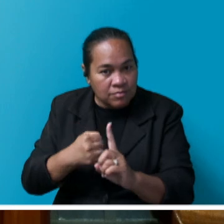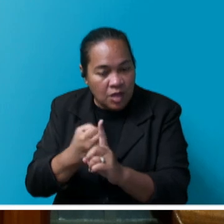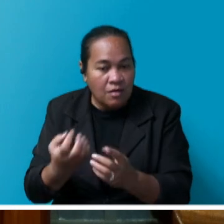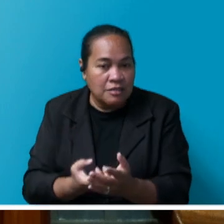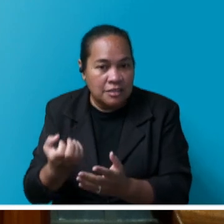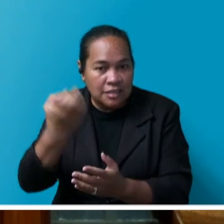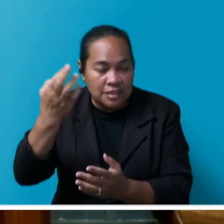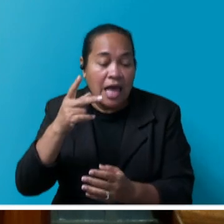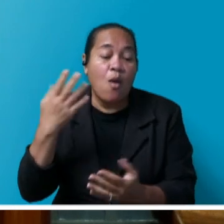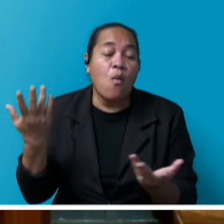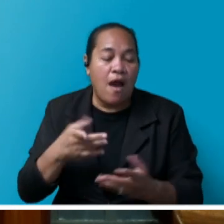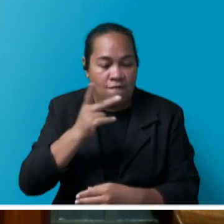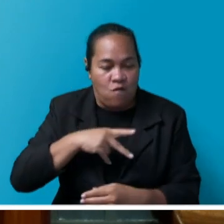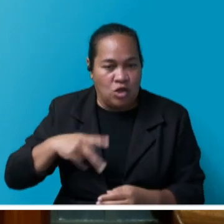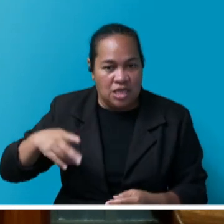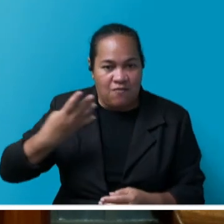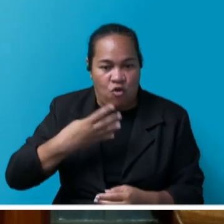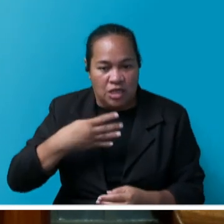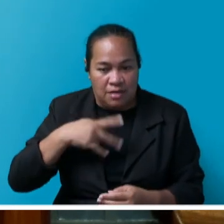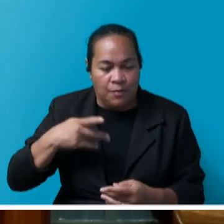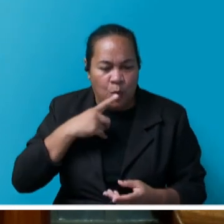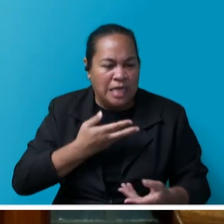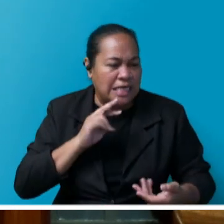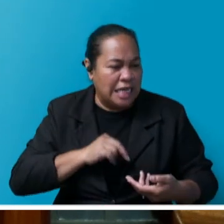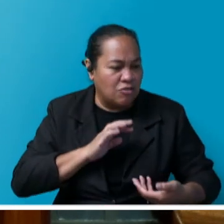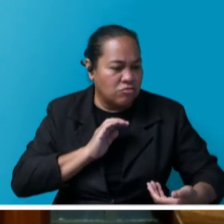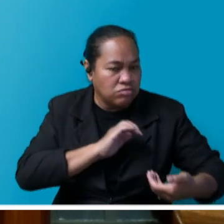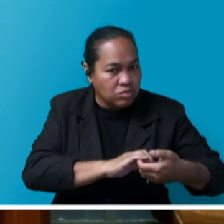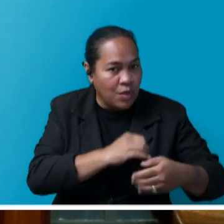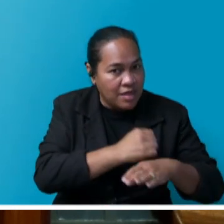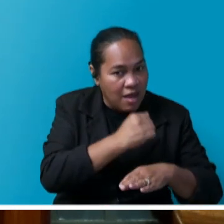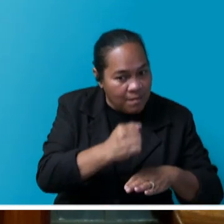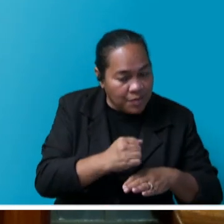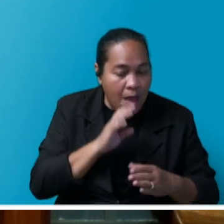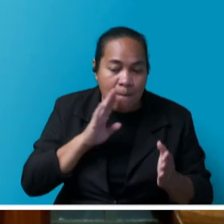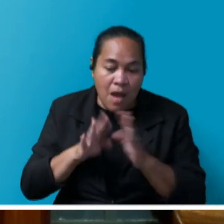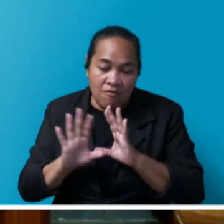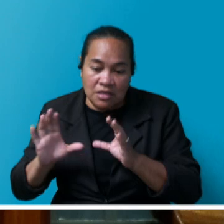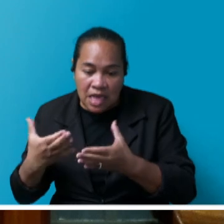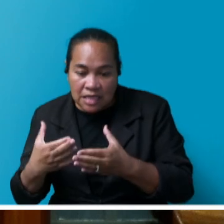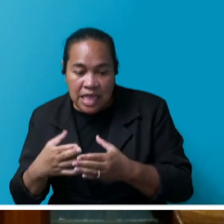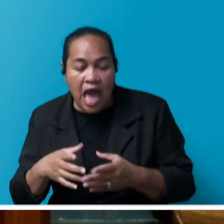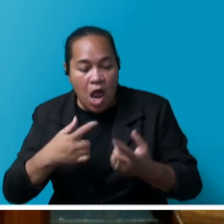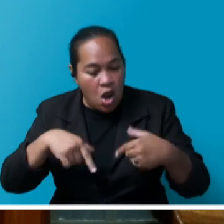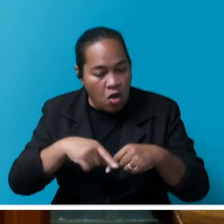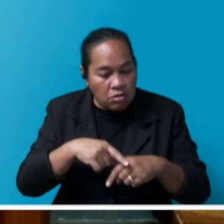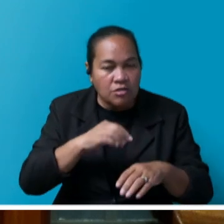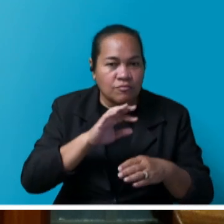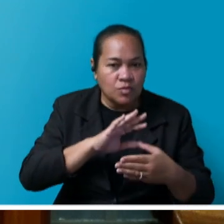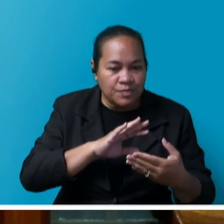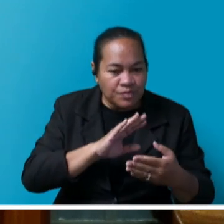across the 14 provinces. By fostering collaboration between governments, private sector, and local communities, we will create a tourism industry that is not